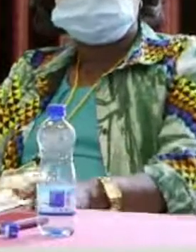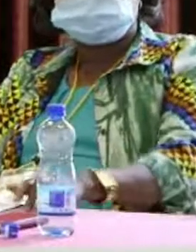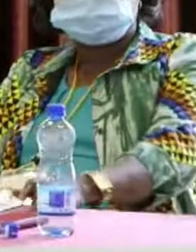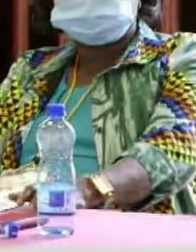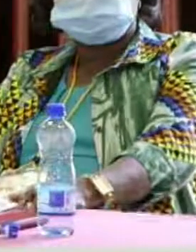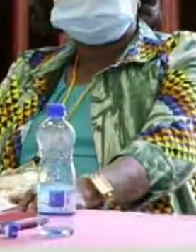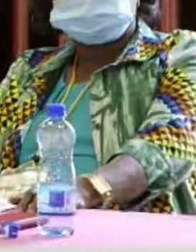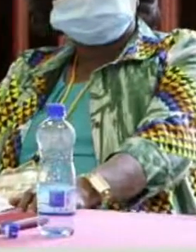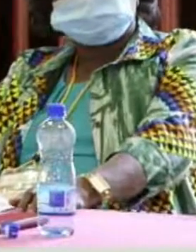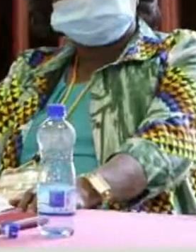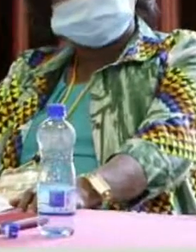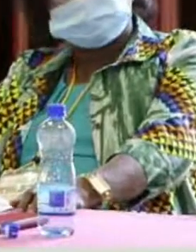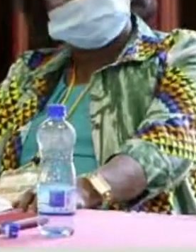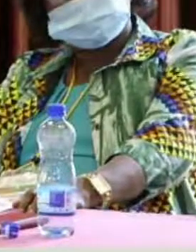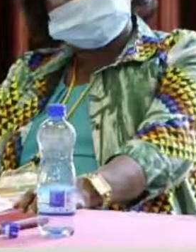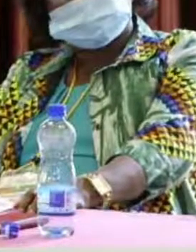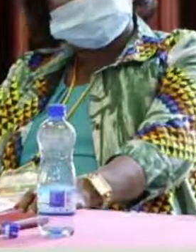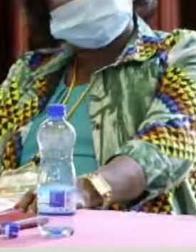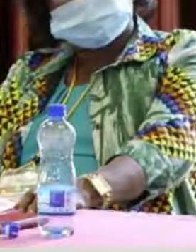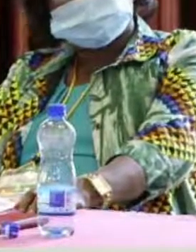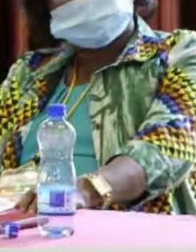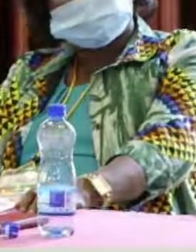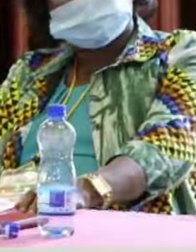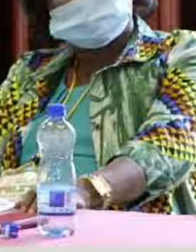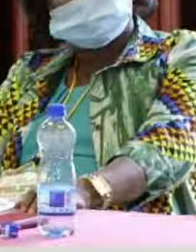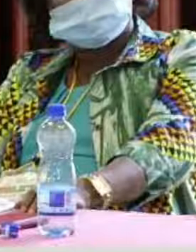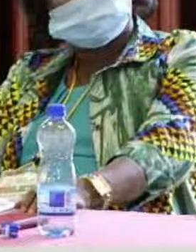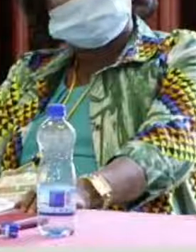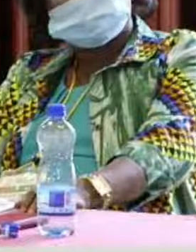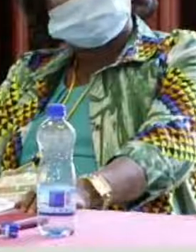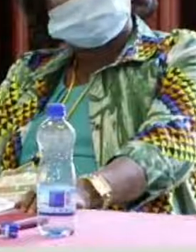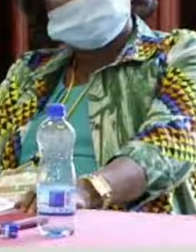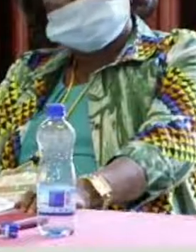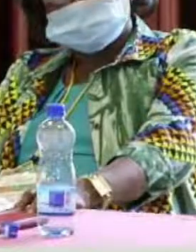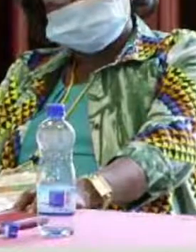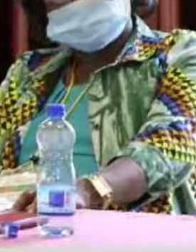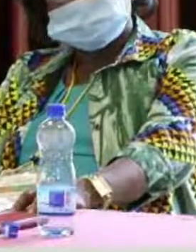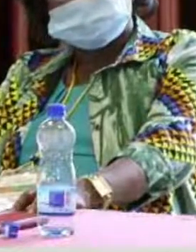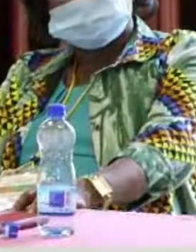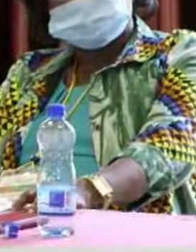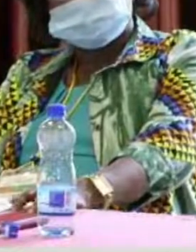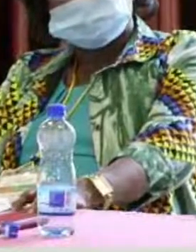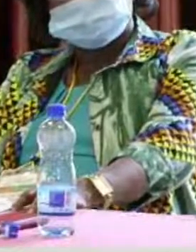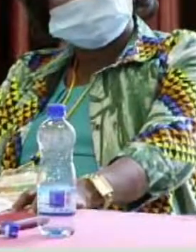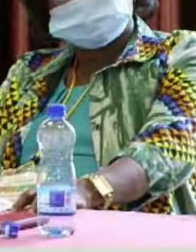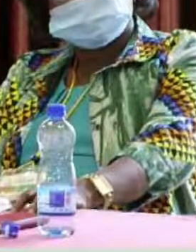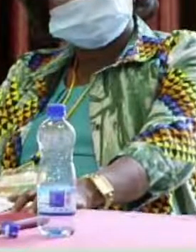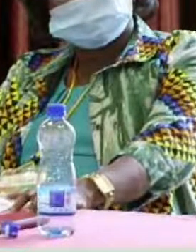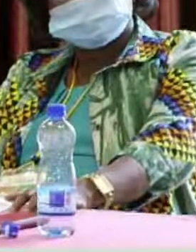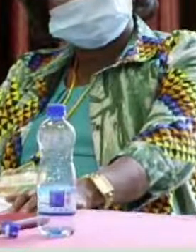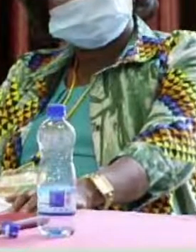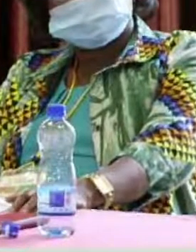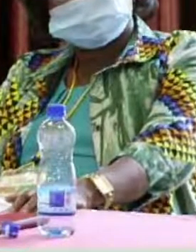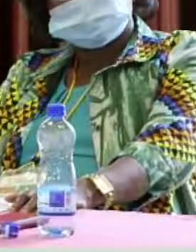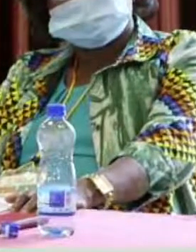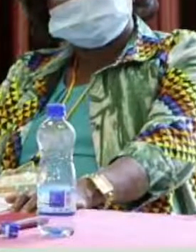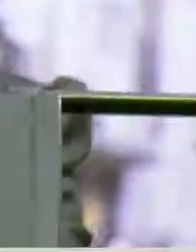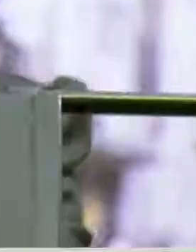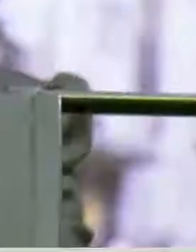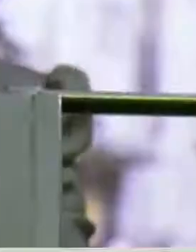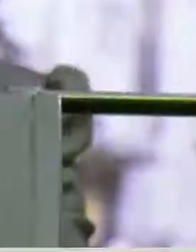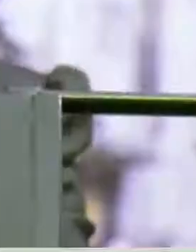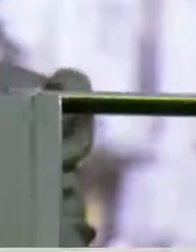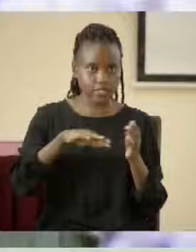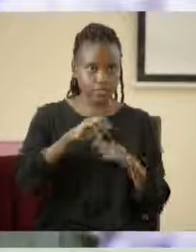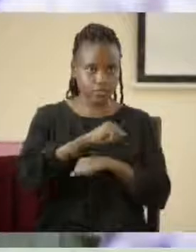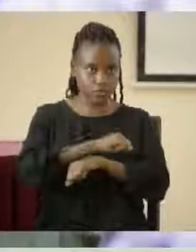legal aid and deal with the needs of the indigent. We also need to fund the establishment of clinics,